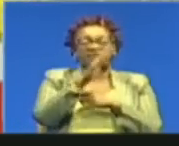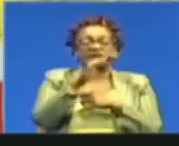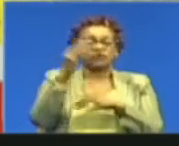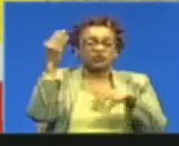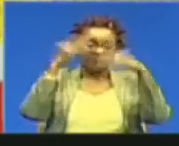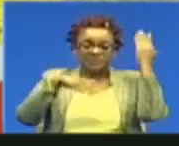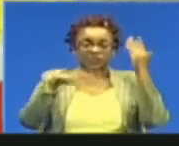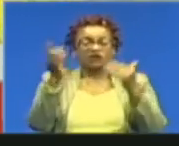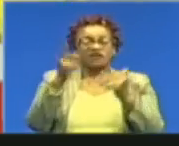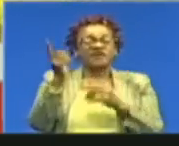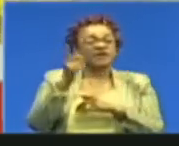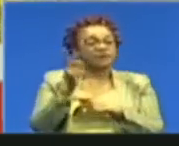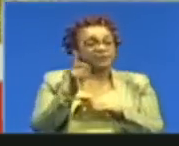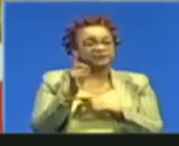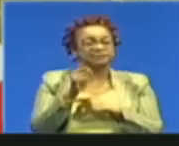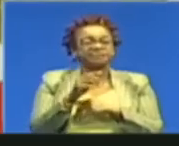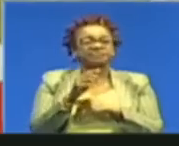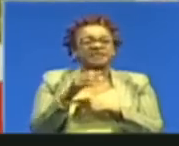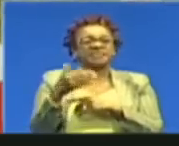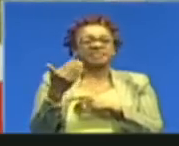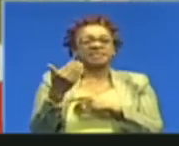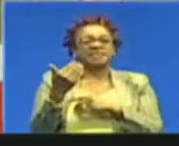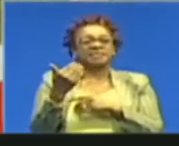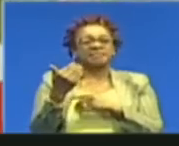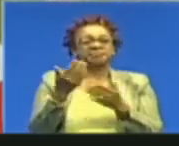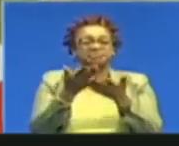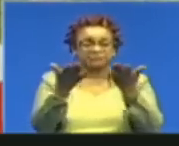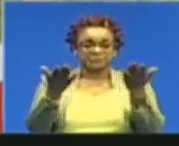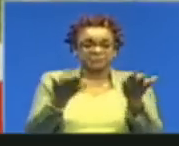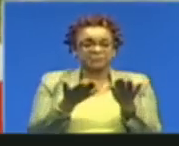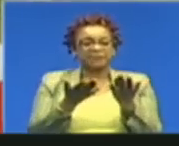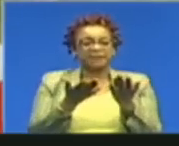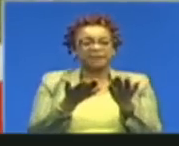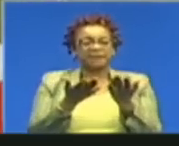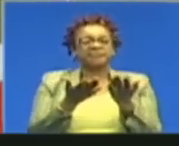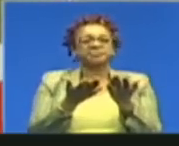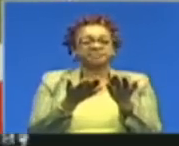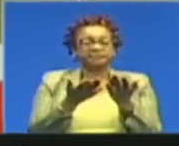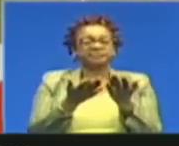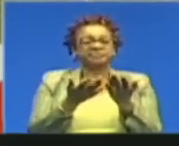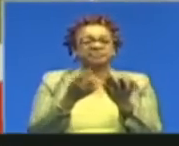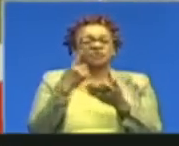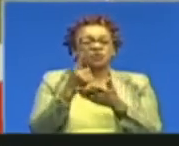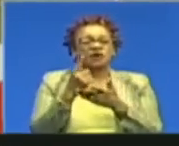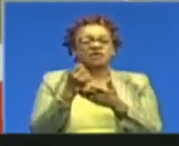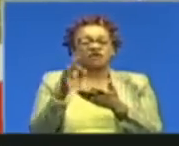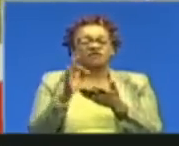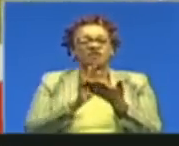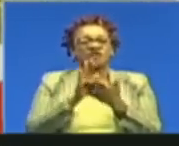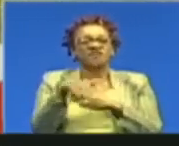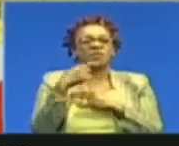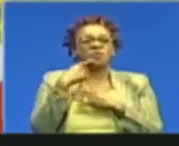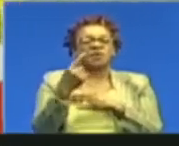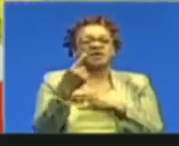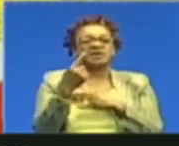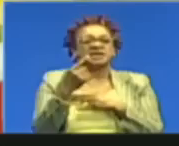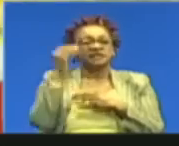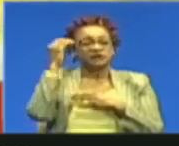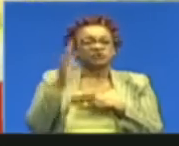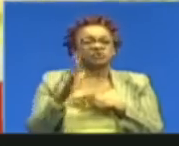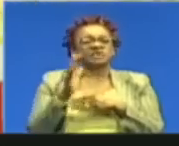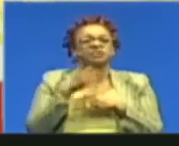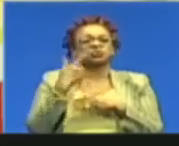Nairobi campus. The young man in the gray polo shirt is one of over 100 students who find